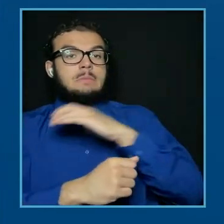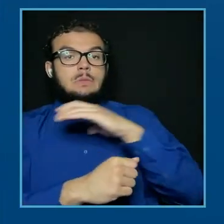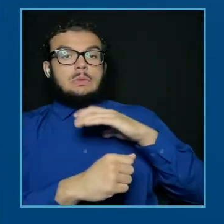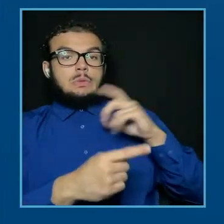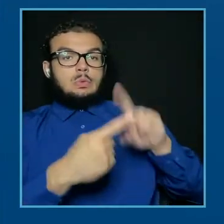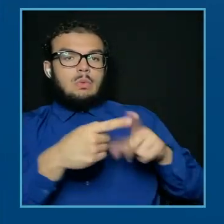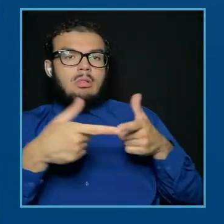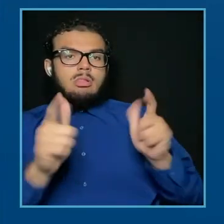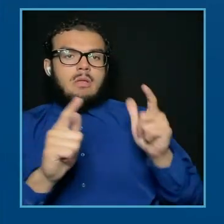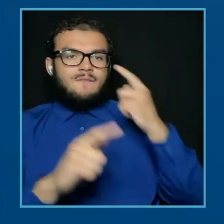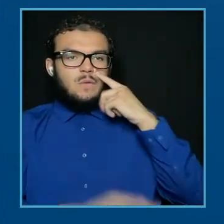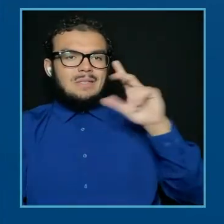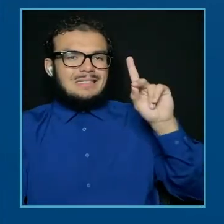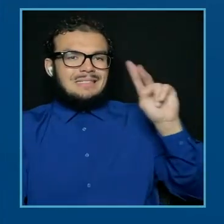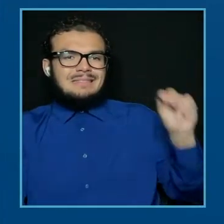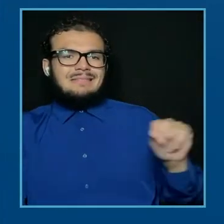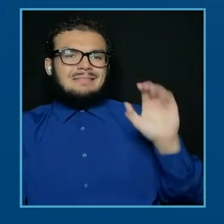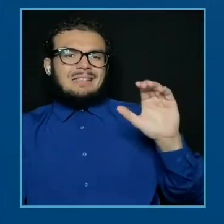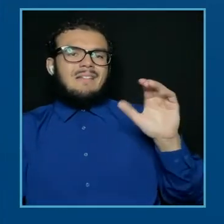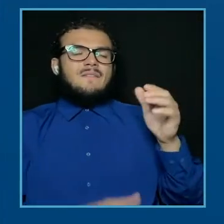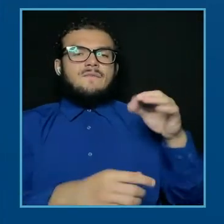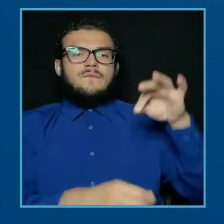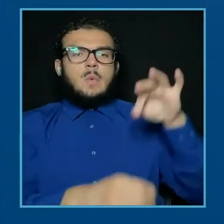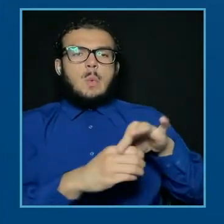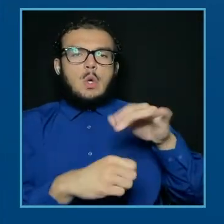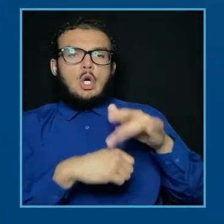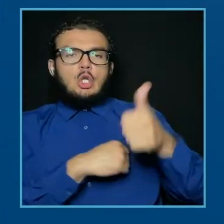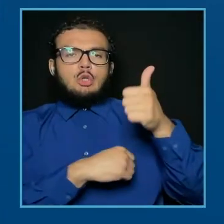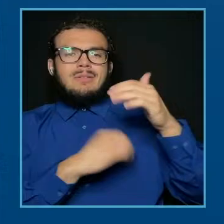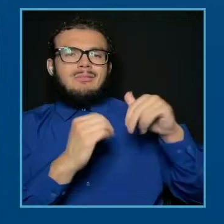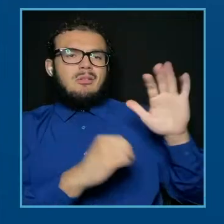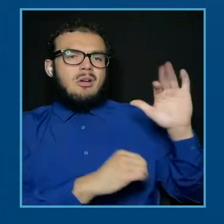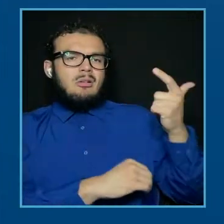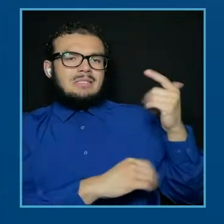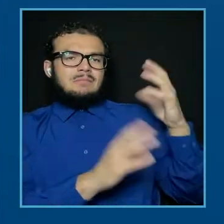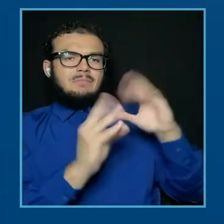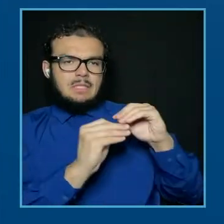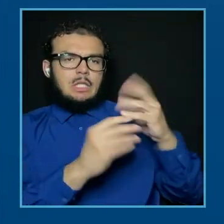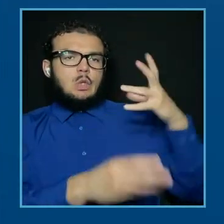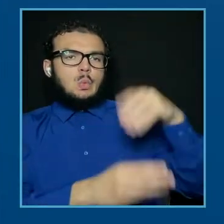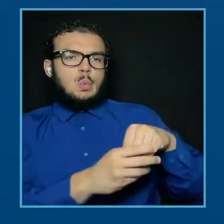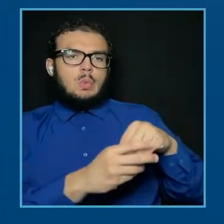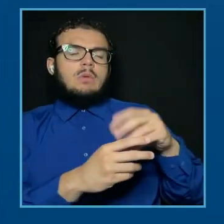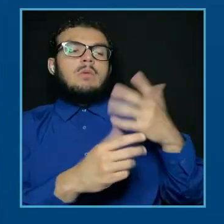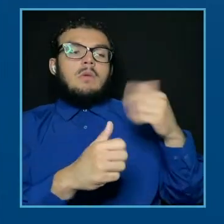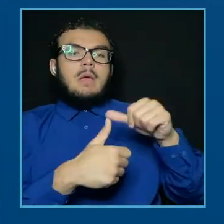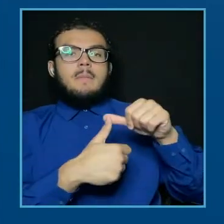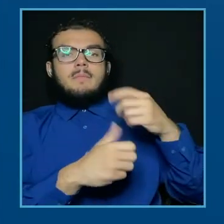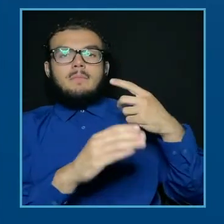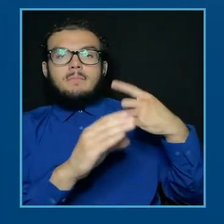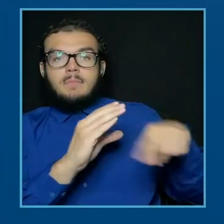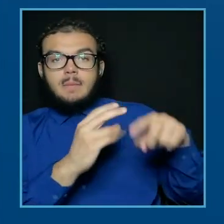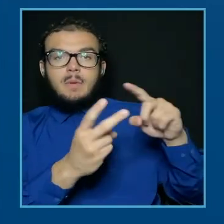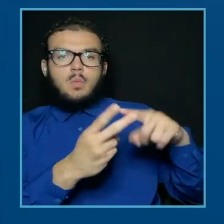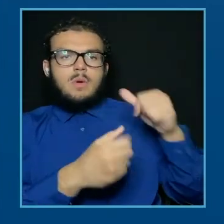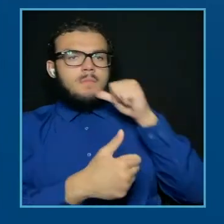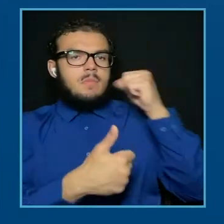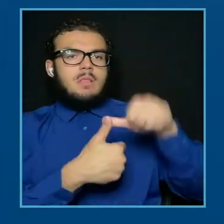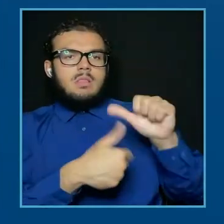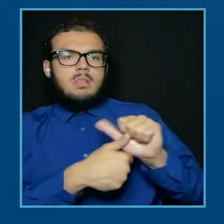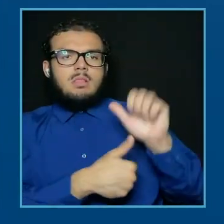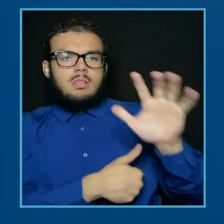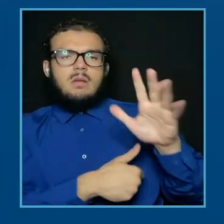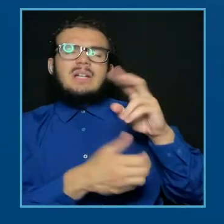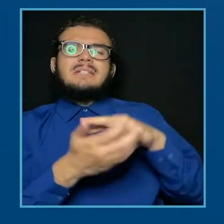the DNC to vote earlier than the August meeting, including by a mail or email ballot, the rules of procedure that